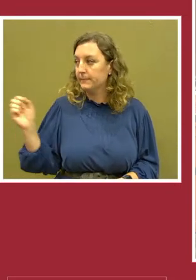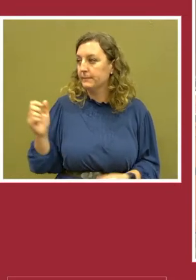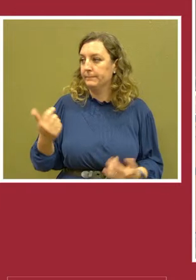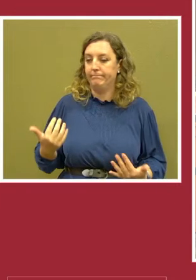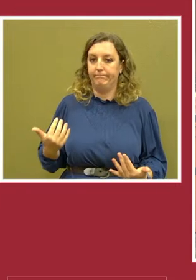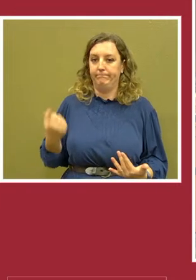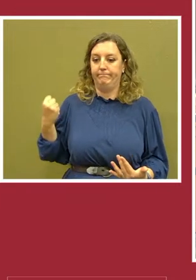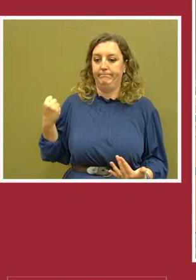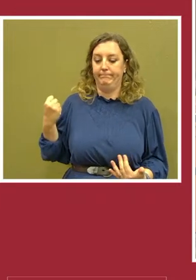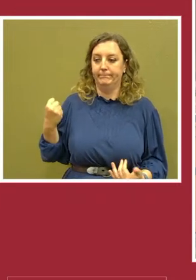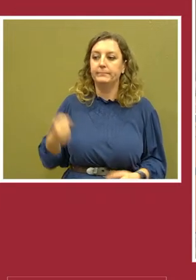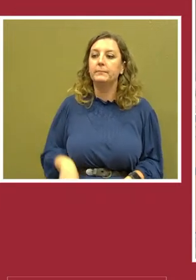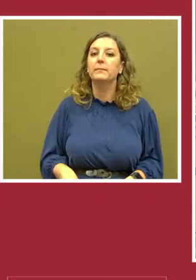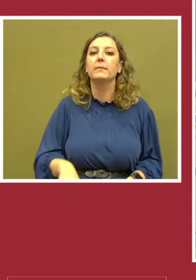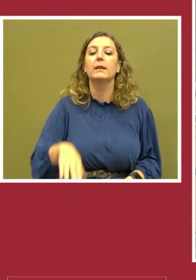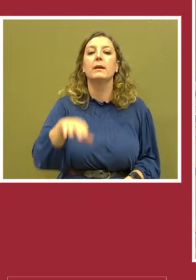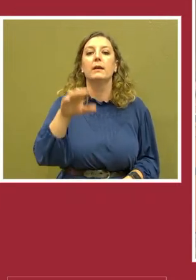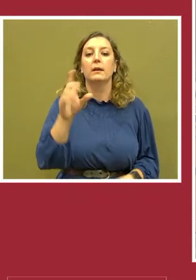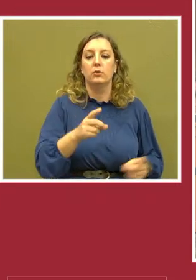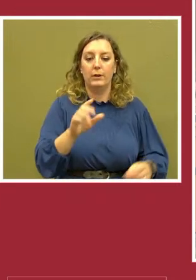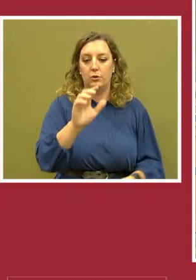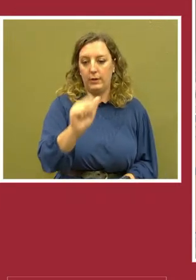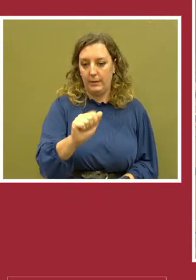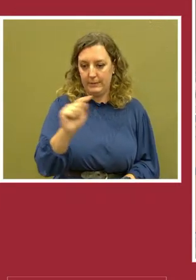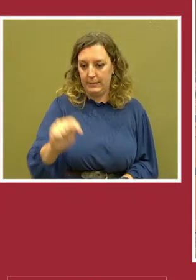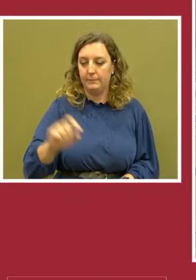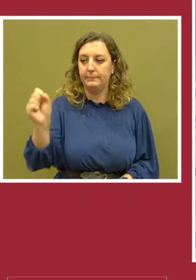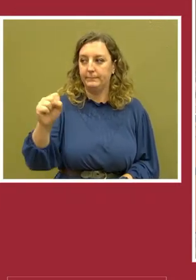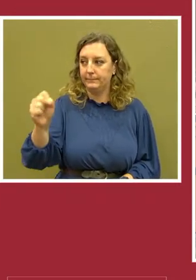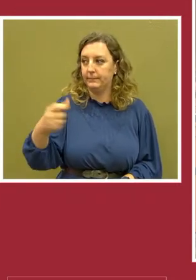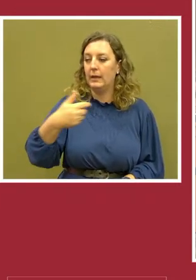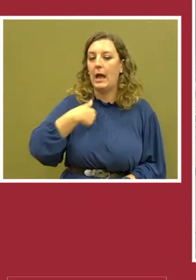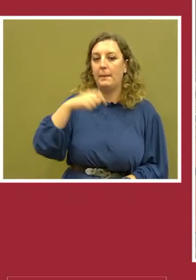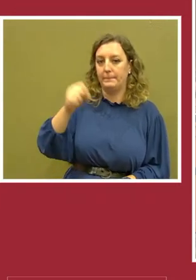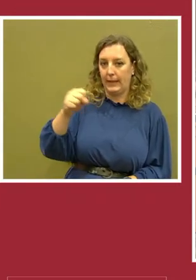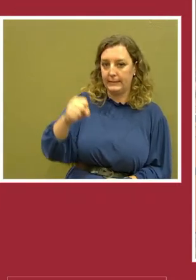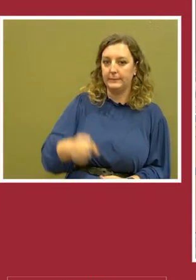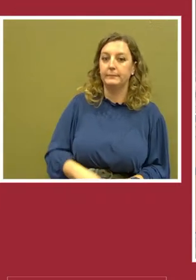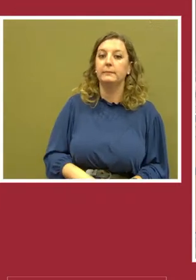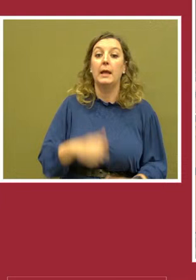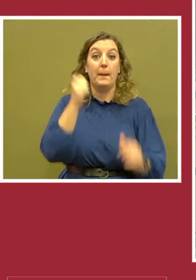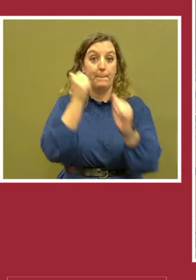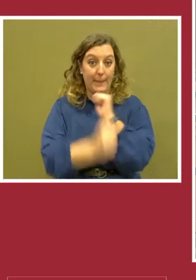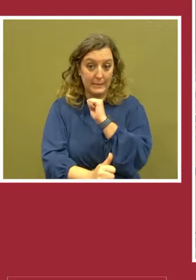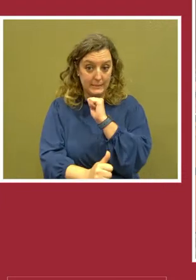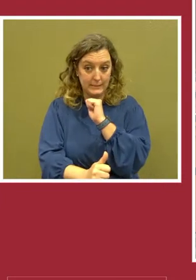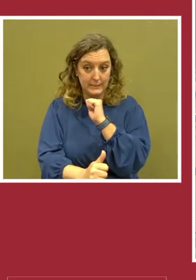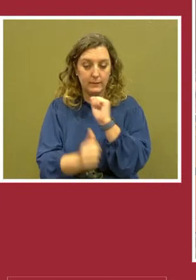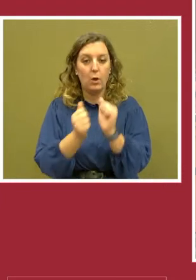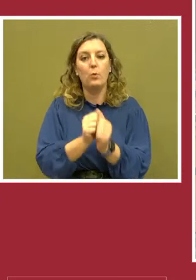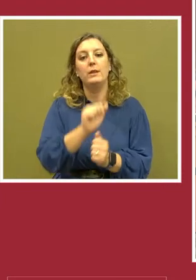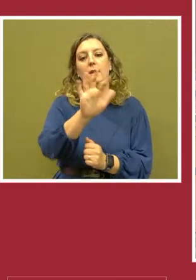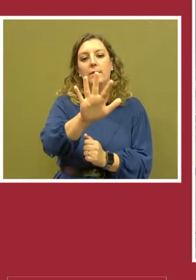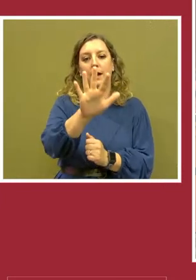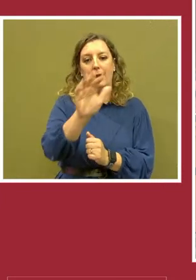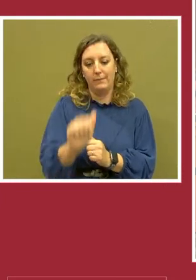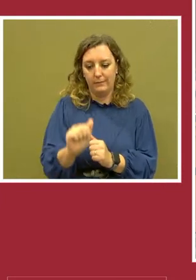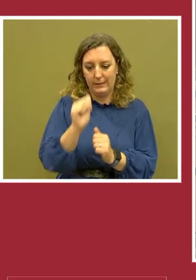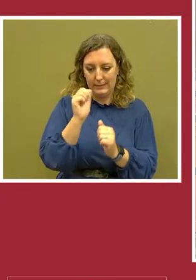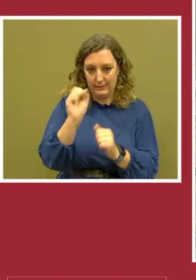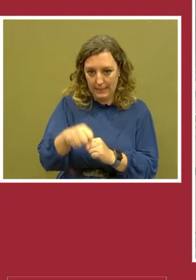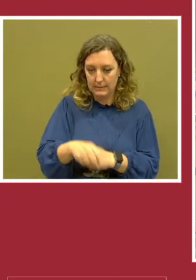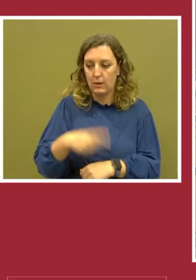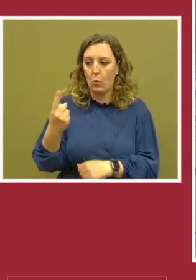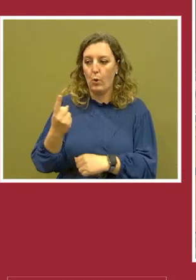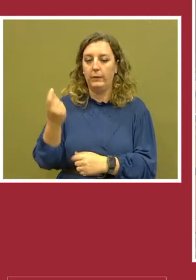Abstain. Director Tatum? Aye. And I am an aye. Motion passes with 5 ayes and 1